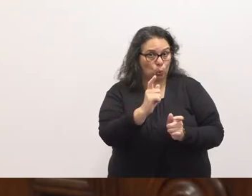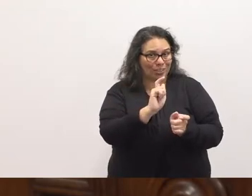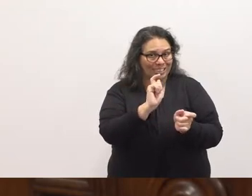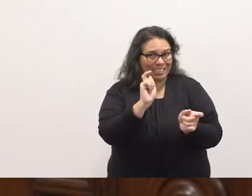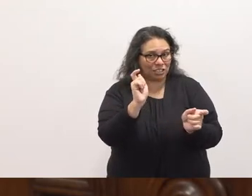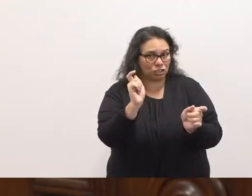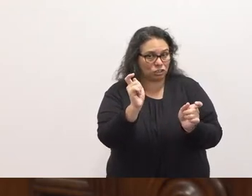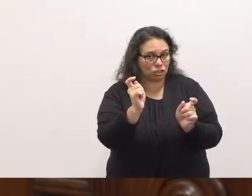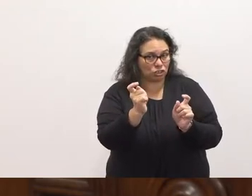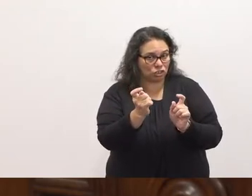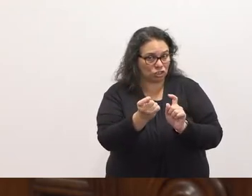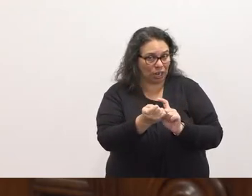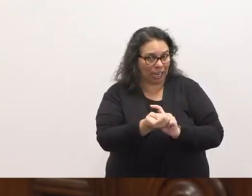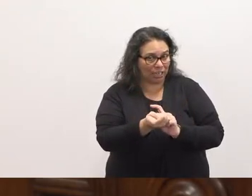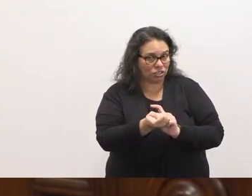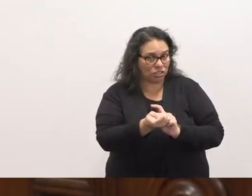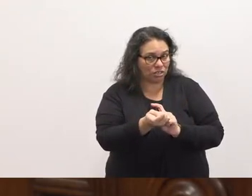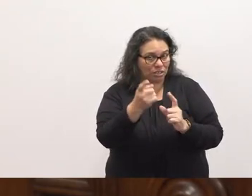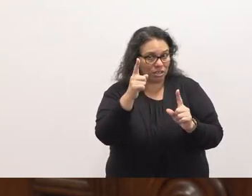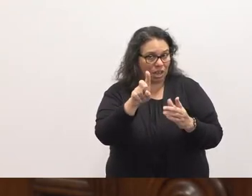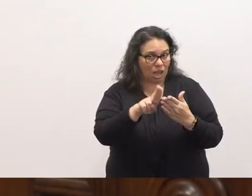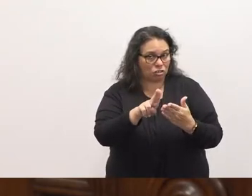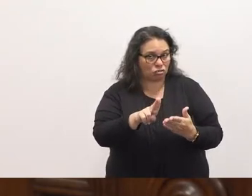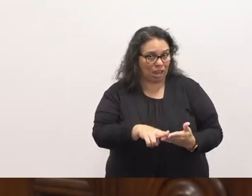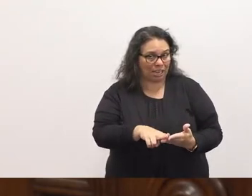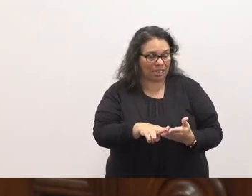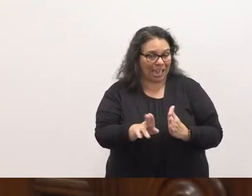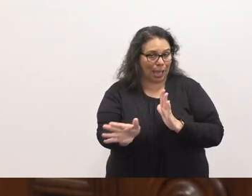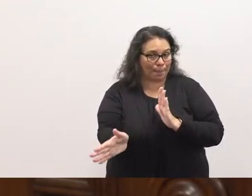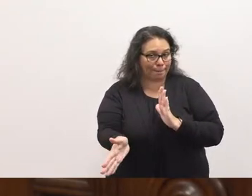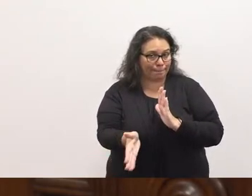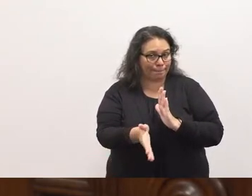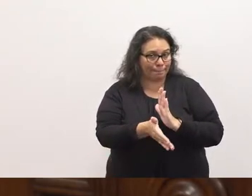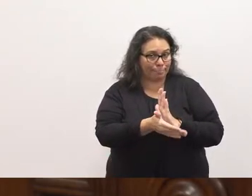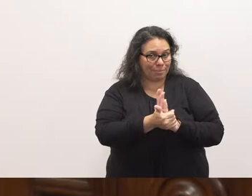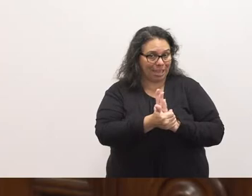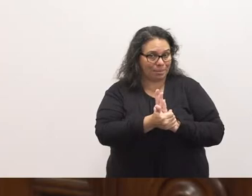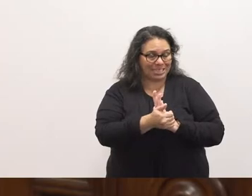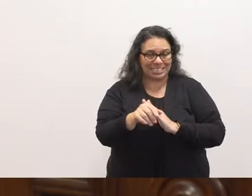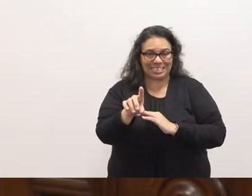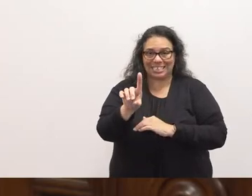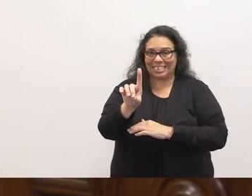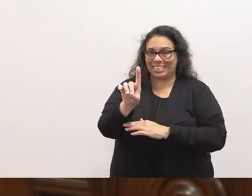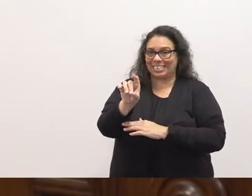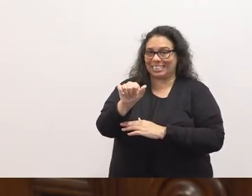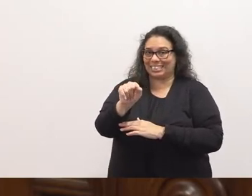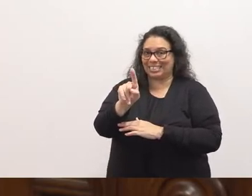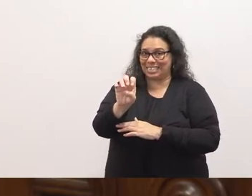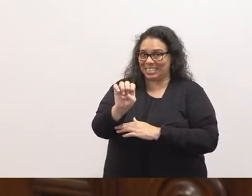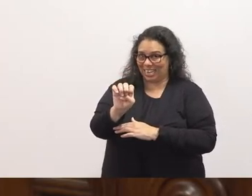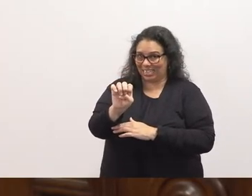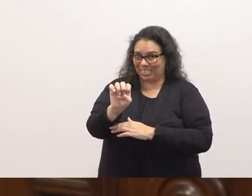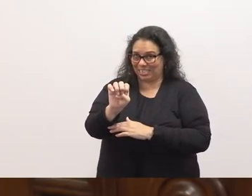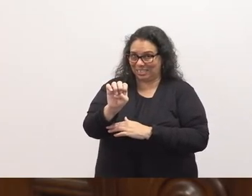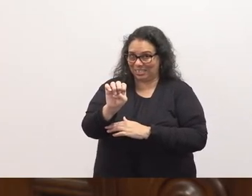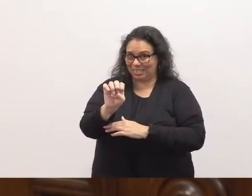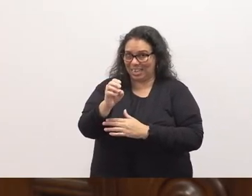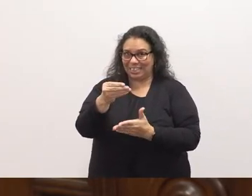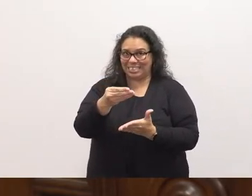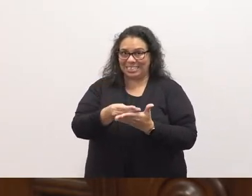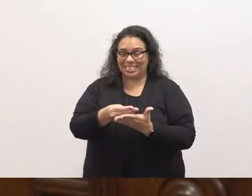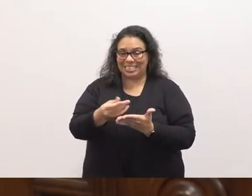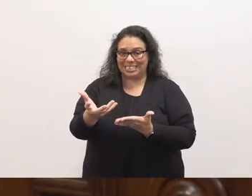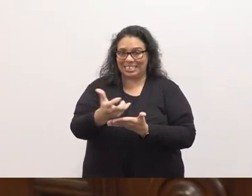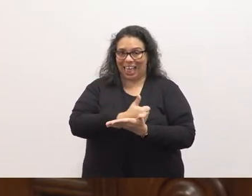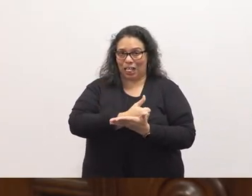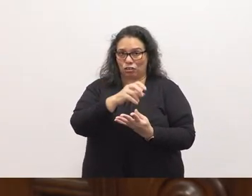changes to the contract were amendments in the date and the salary schedule.